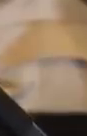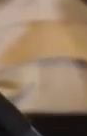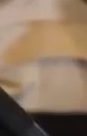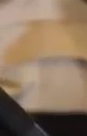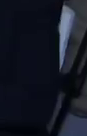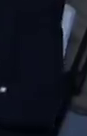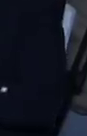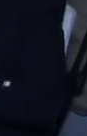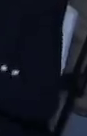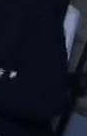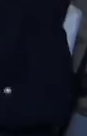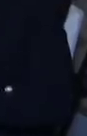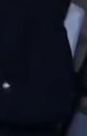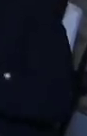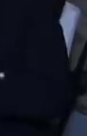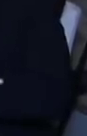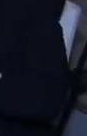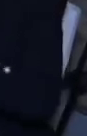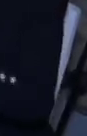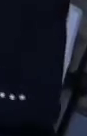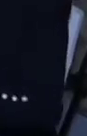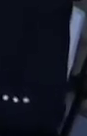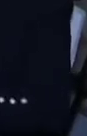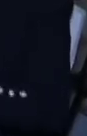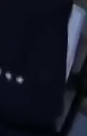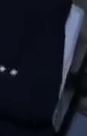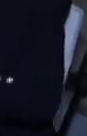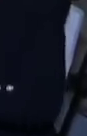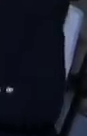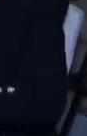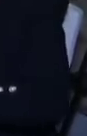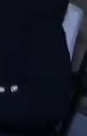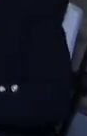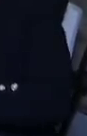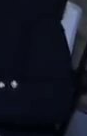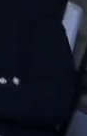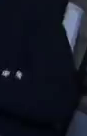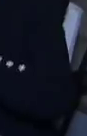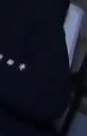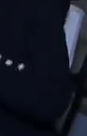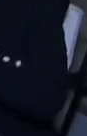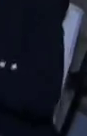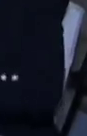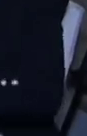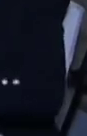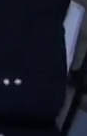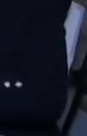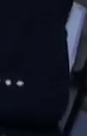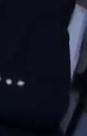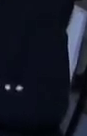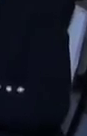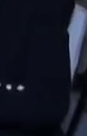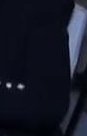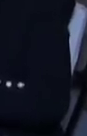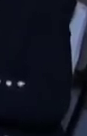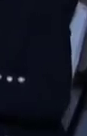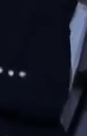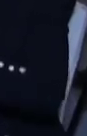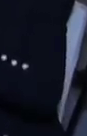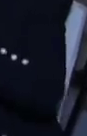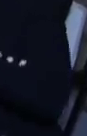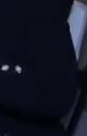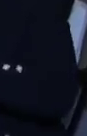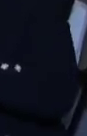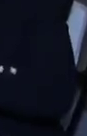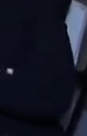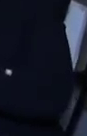arrive on time and not to leave immediately. I just want to find out from President Kikwete, when are you leaving? I